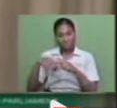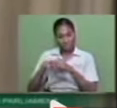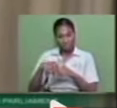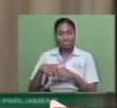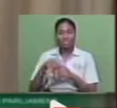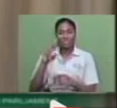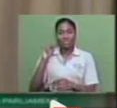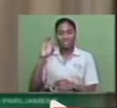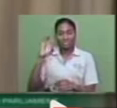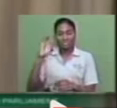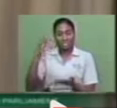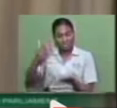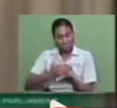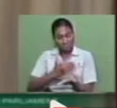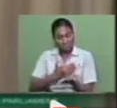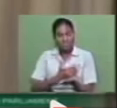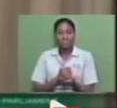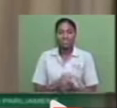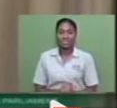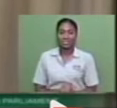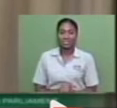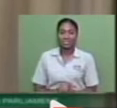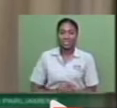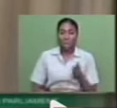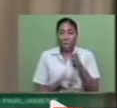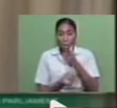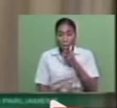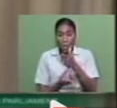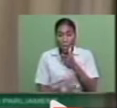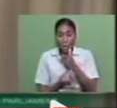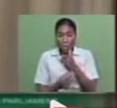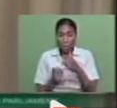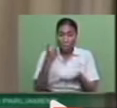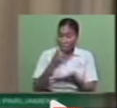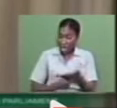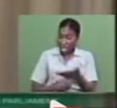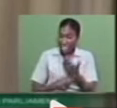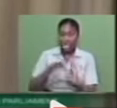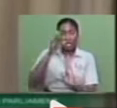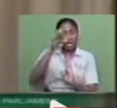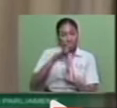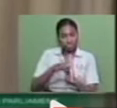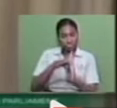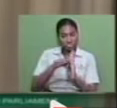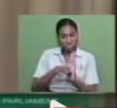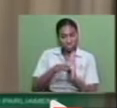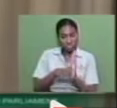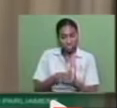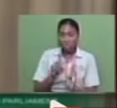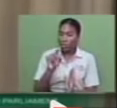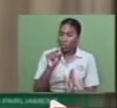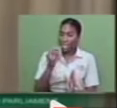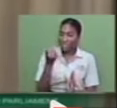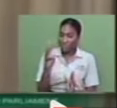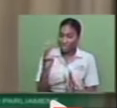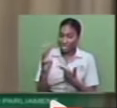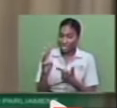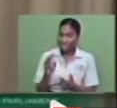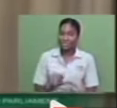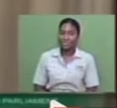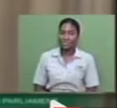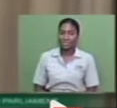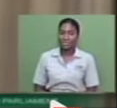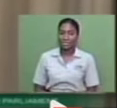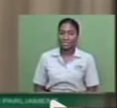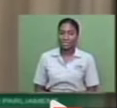prices declined, oil in 2014, mid-14, yet we still left over